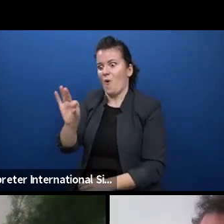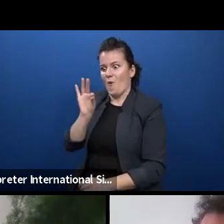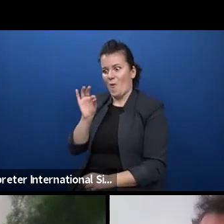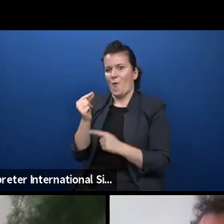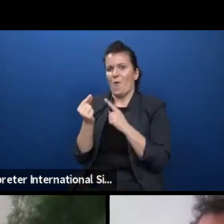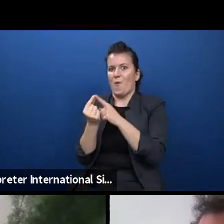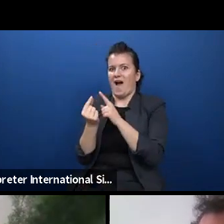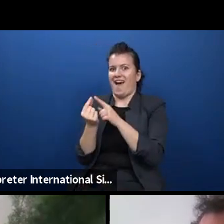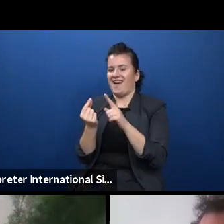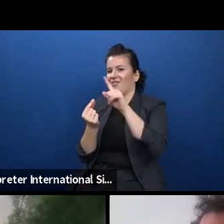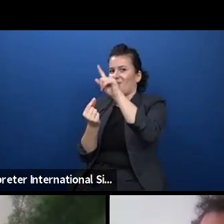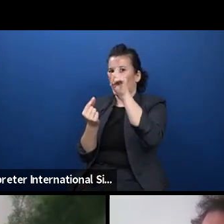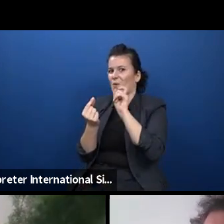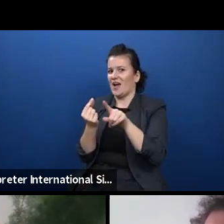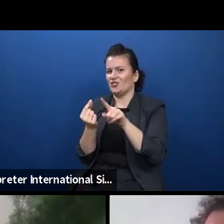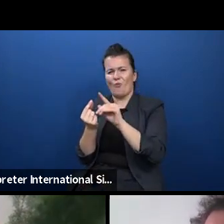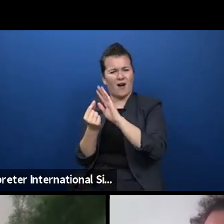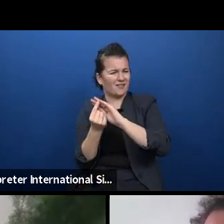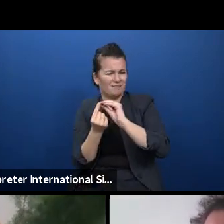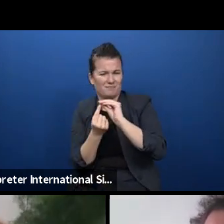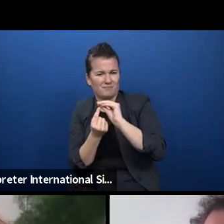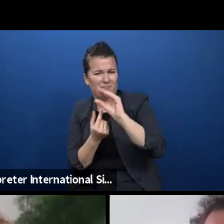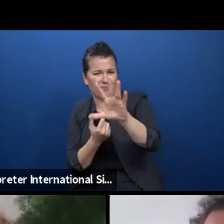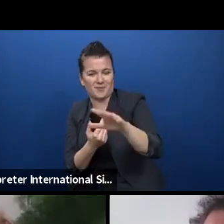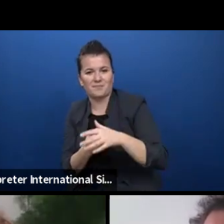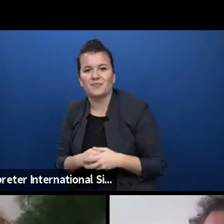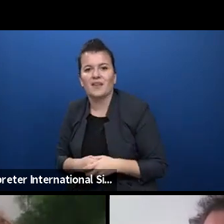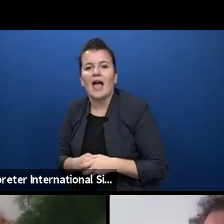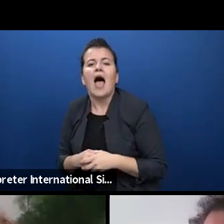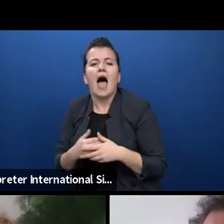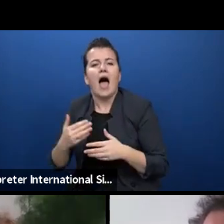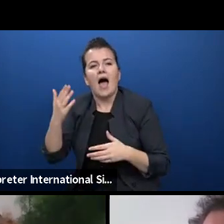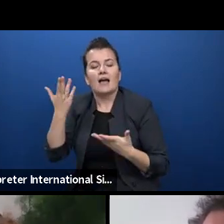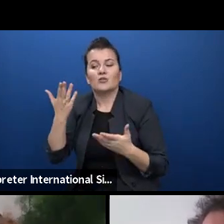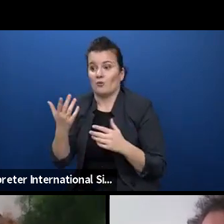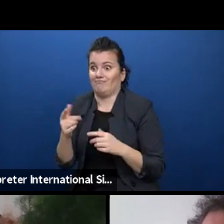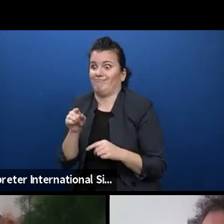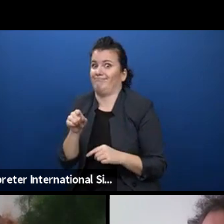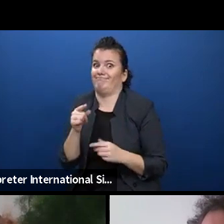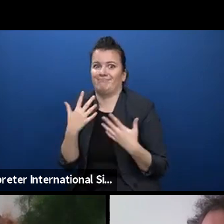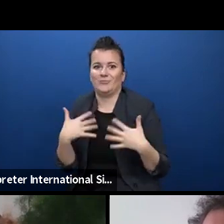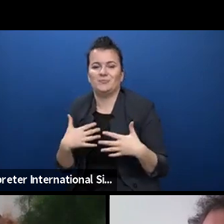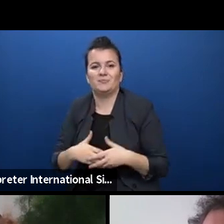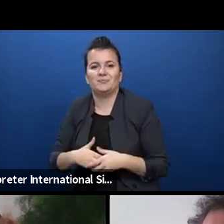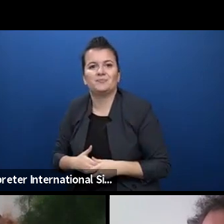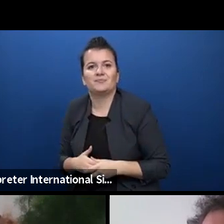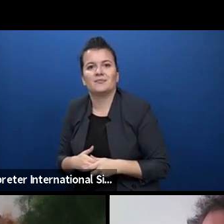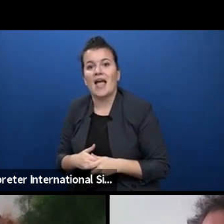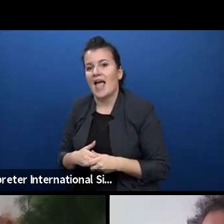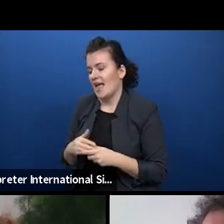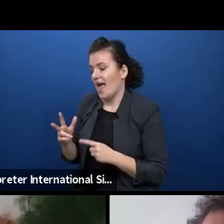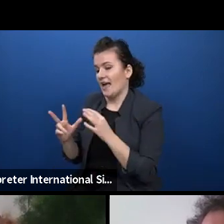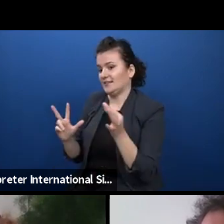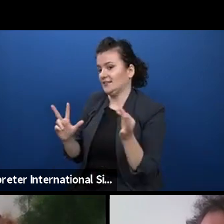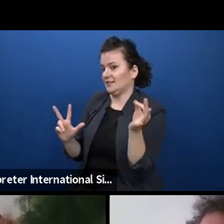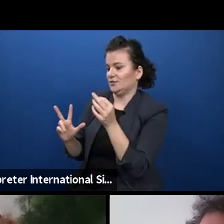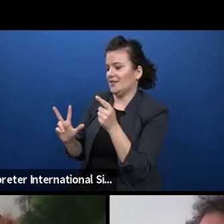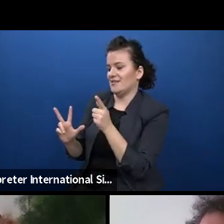since we have little time for audience participation. But now we have a question that is a question to Sebastian actually.